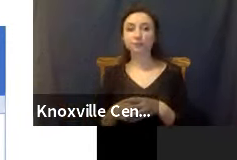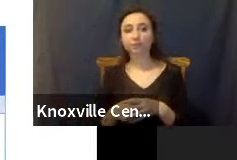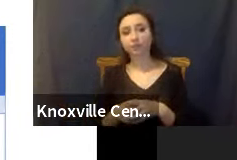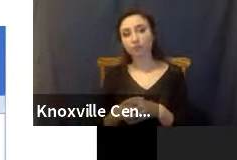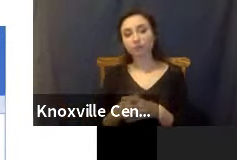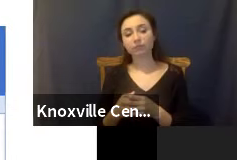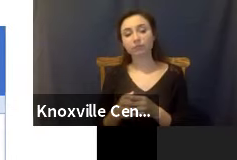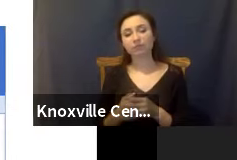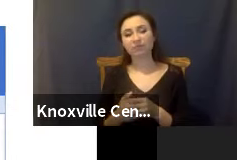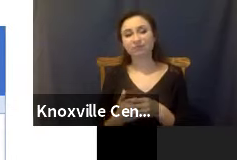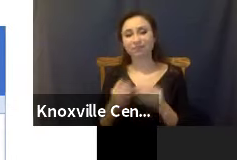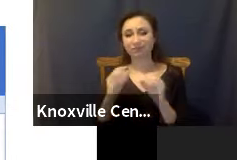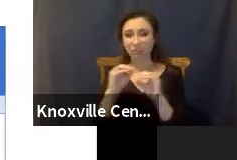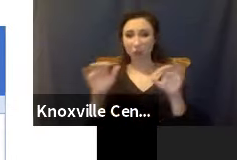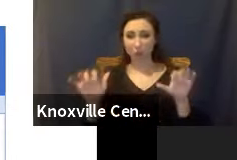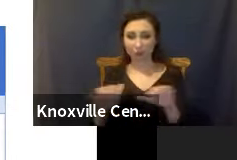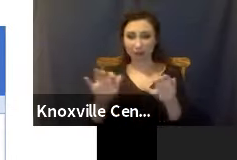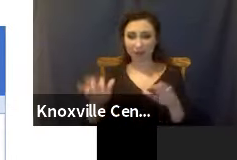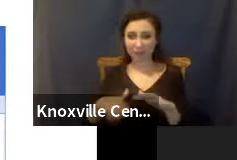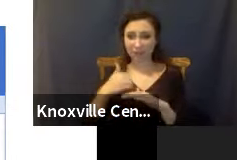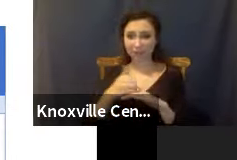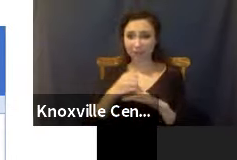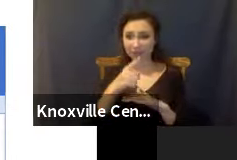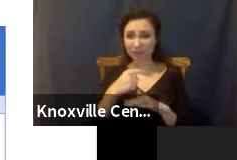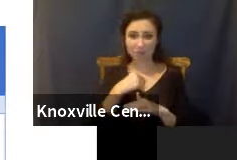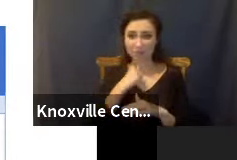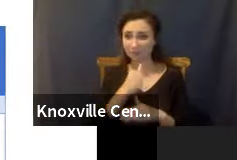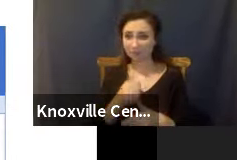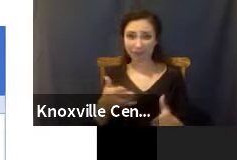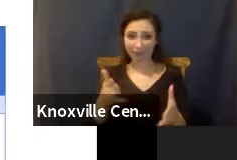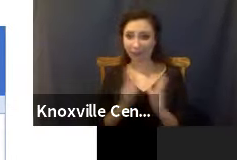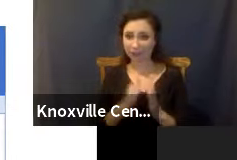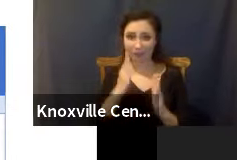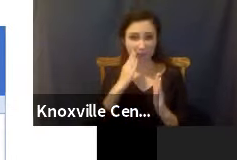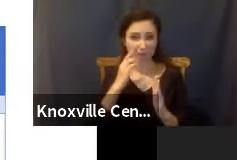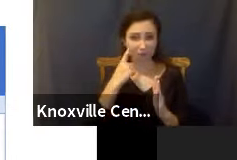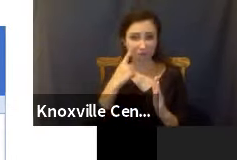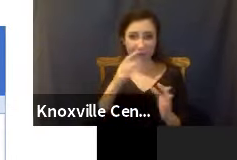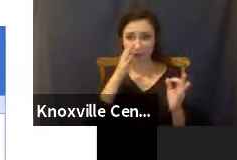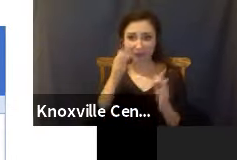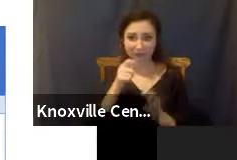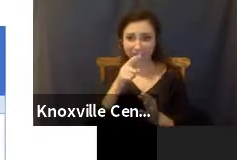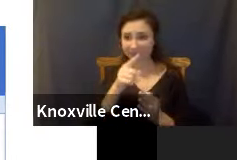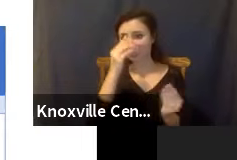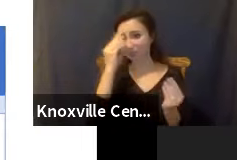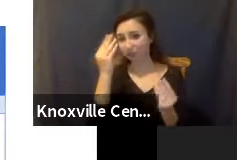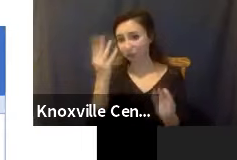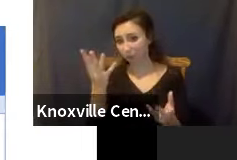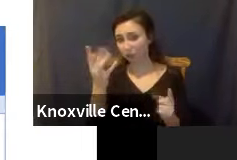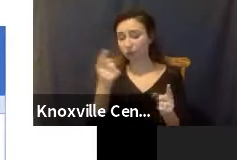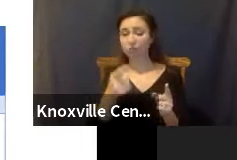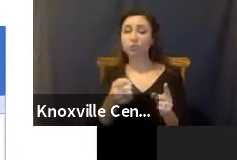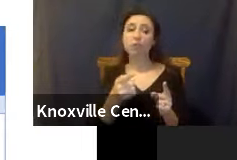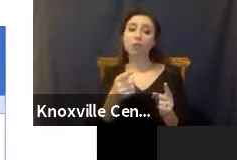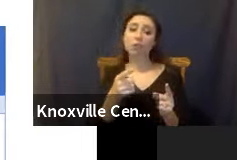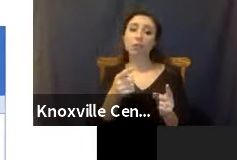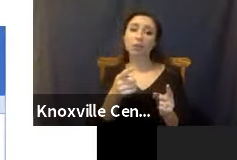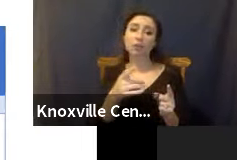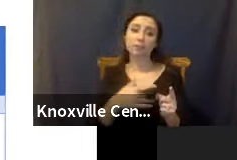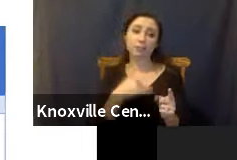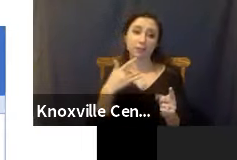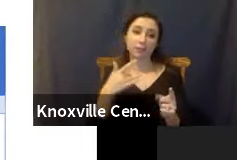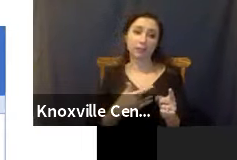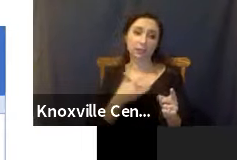There's not action based on this. I'm not asking for a decision. This is simply informational. But again, I do feel like that we're